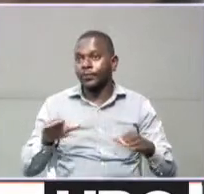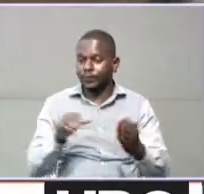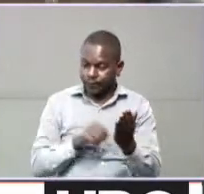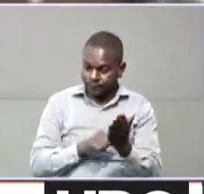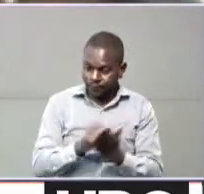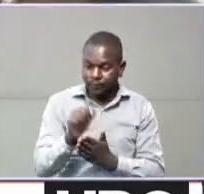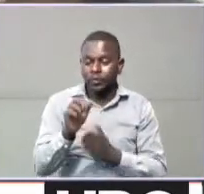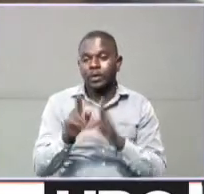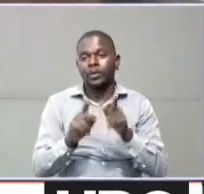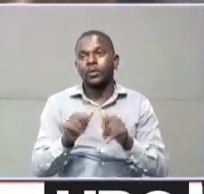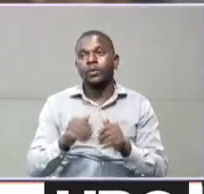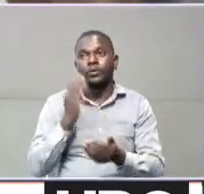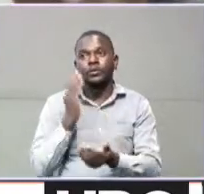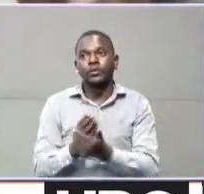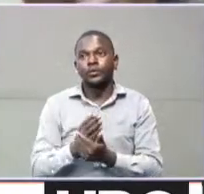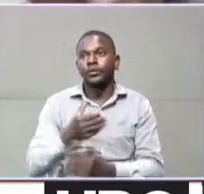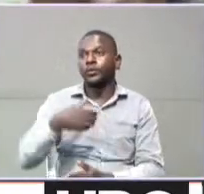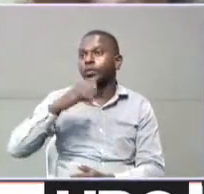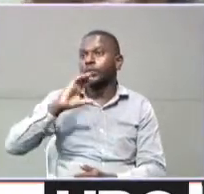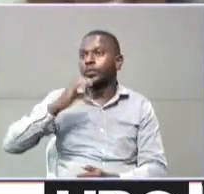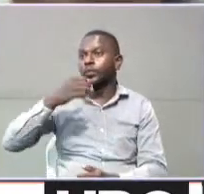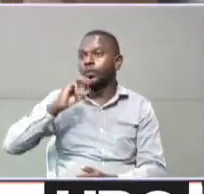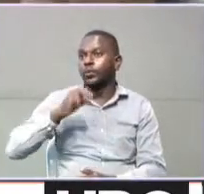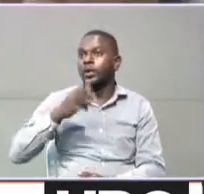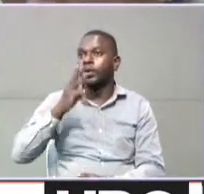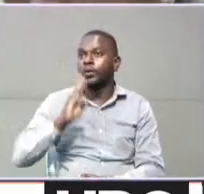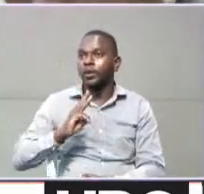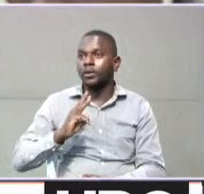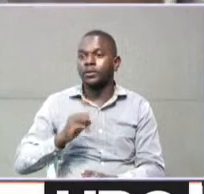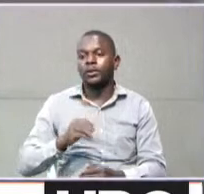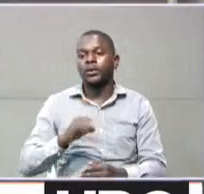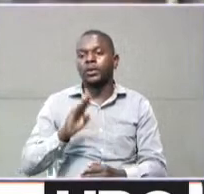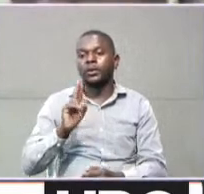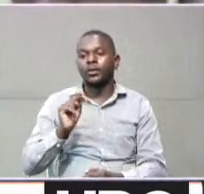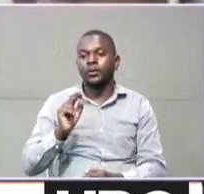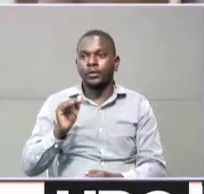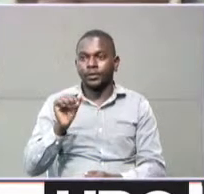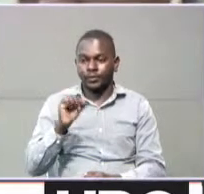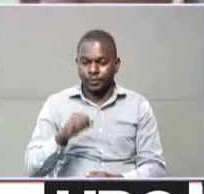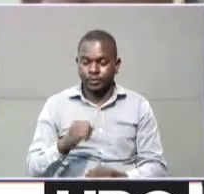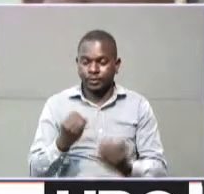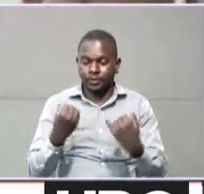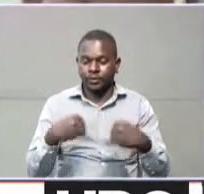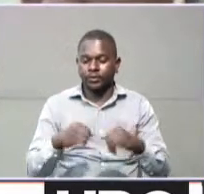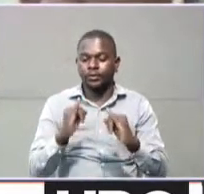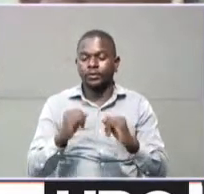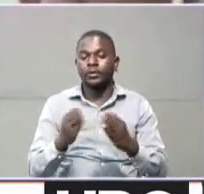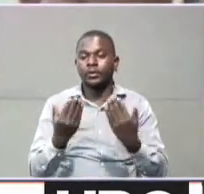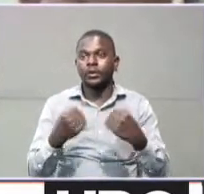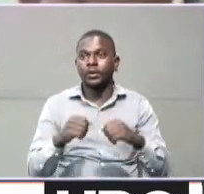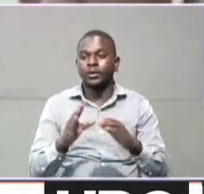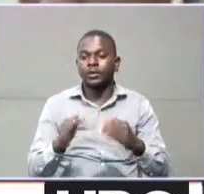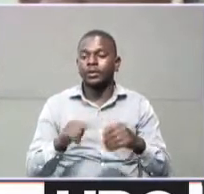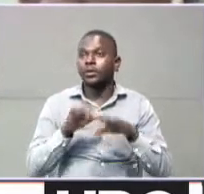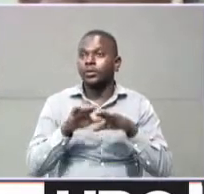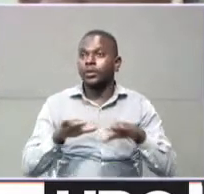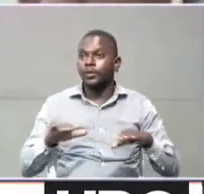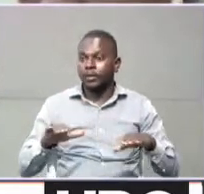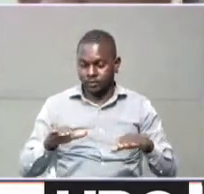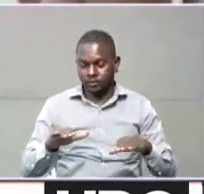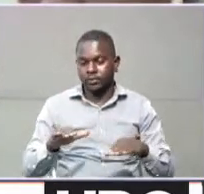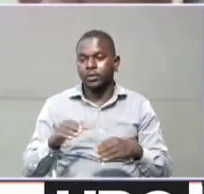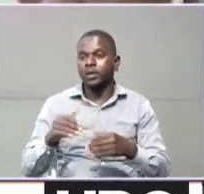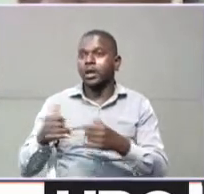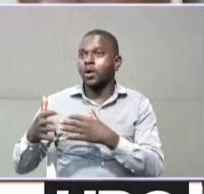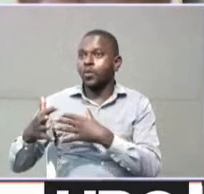for people to stop drinking them the bureau will reinspire the enforcement activities on the market again as producers